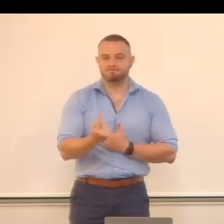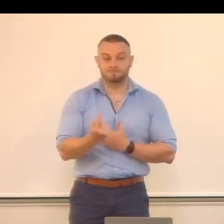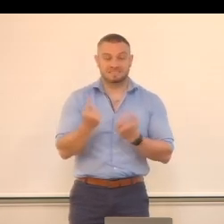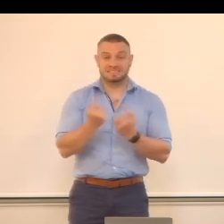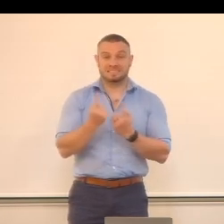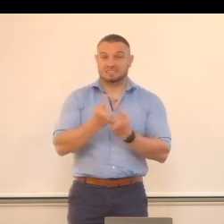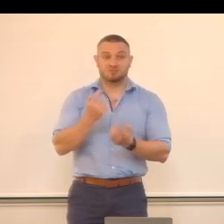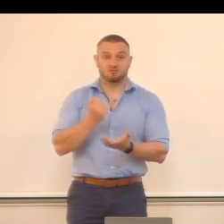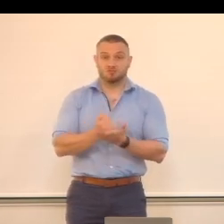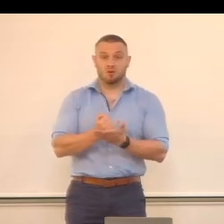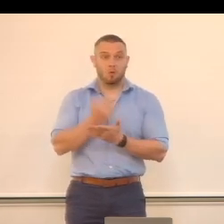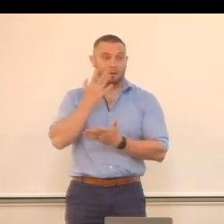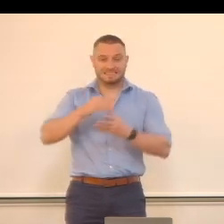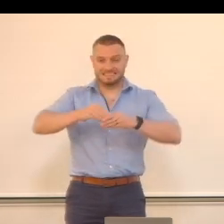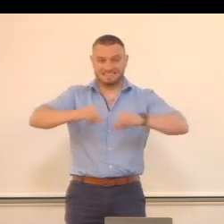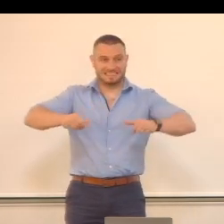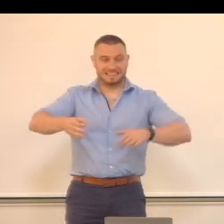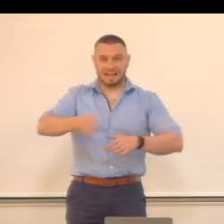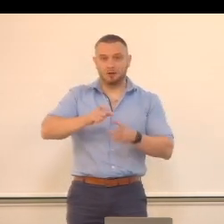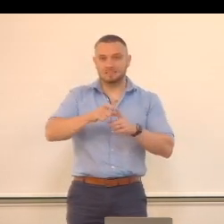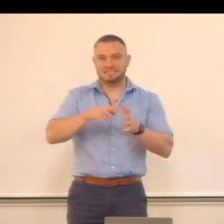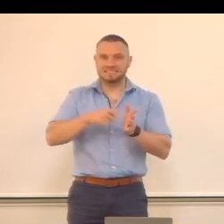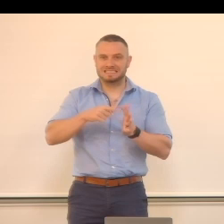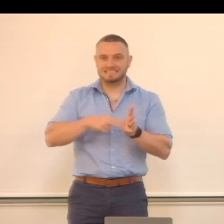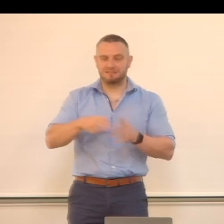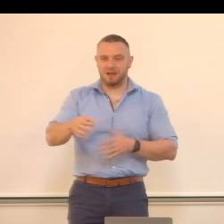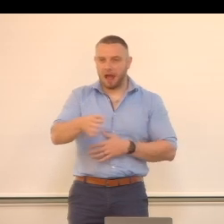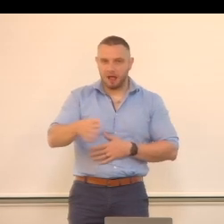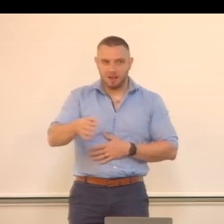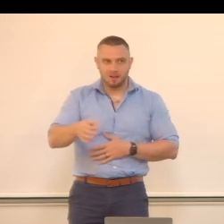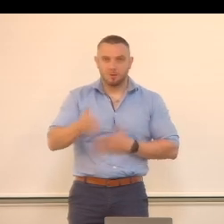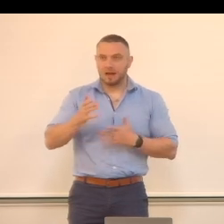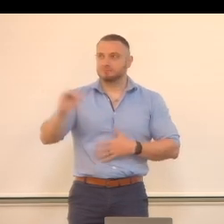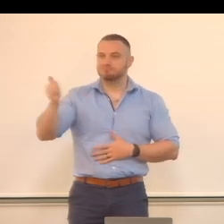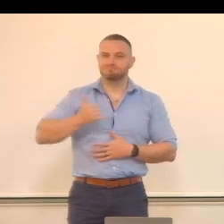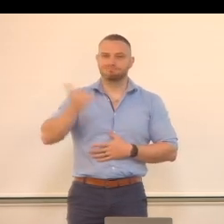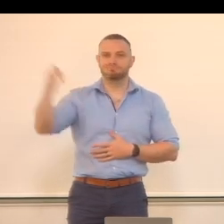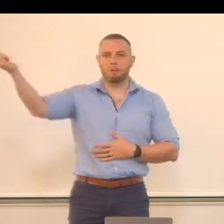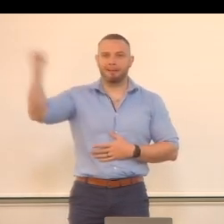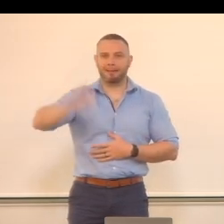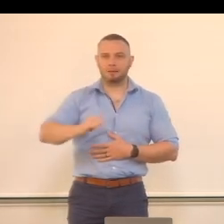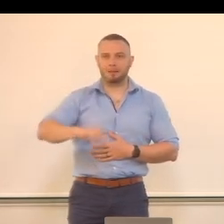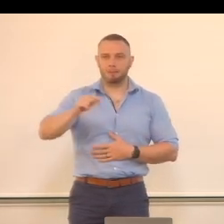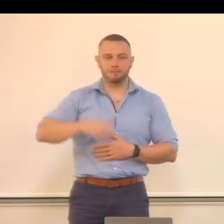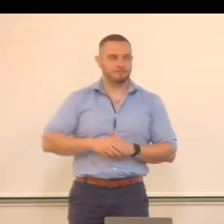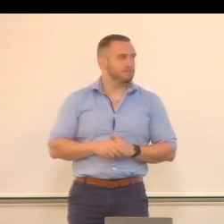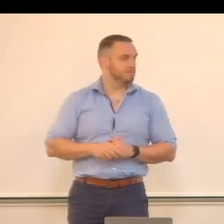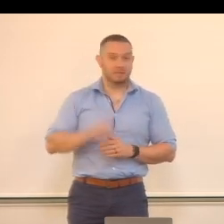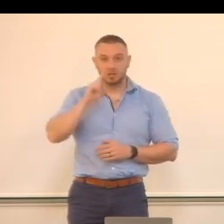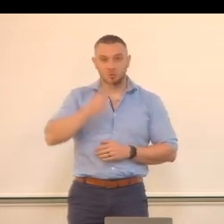go wrong on Devon Island, you have to call in a plane to come pick you up. You